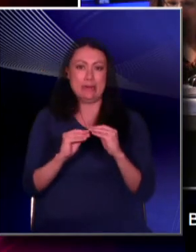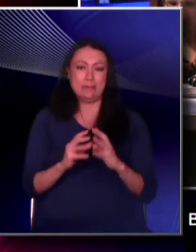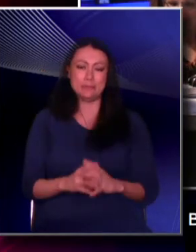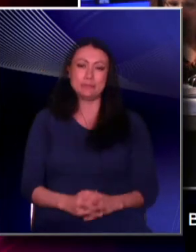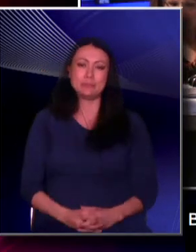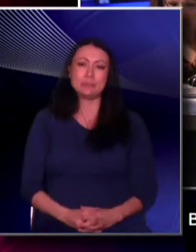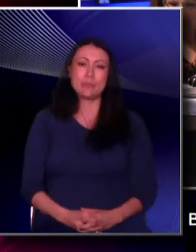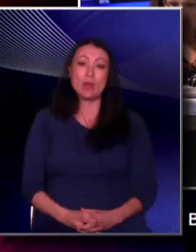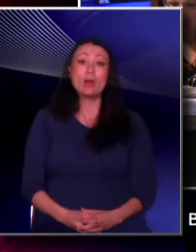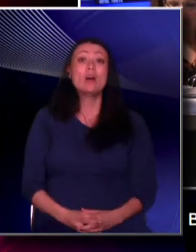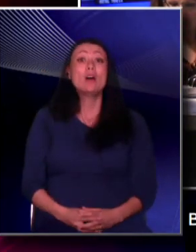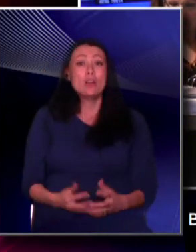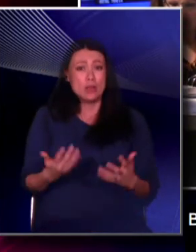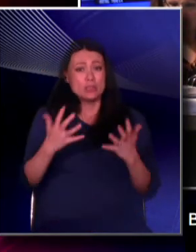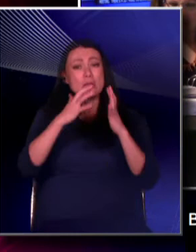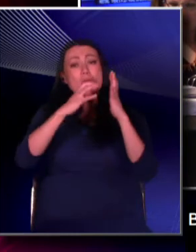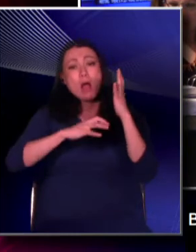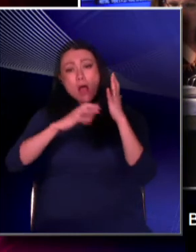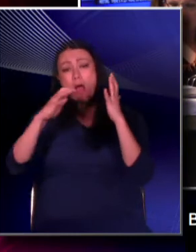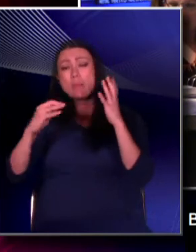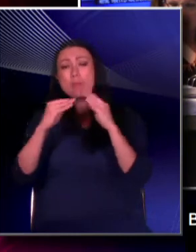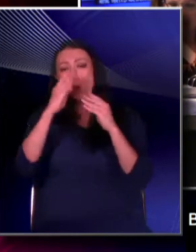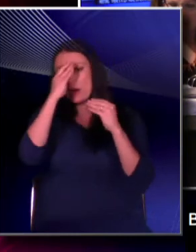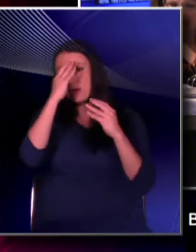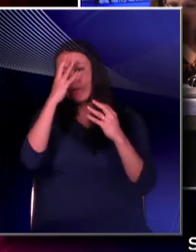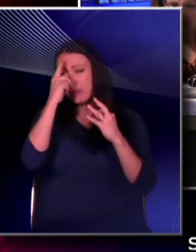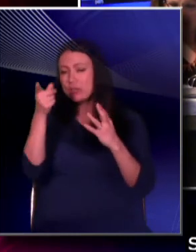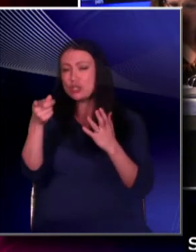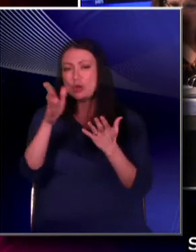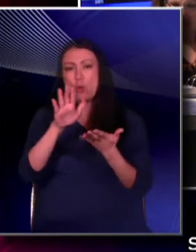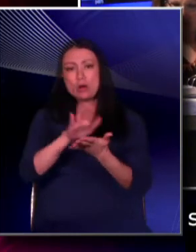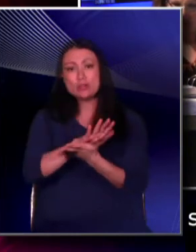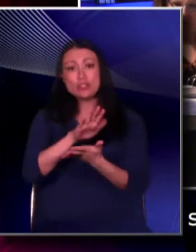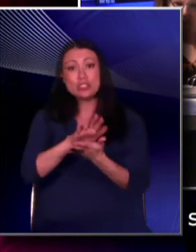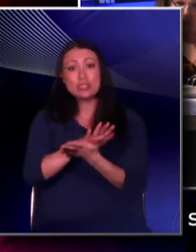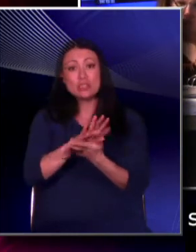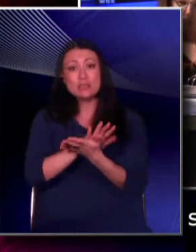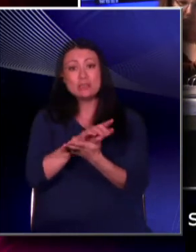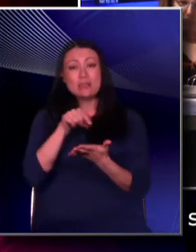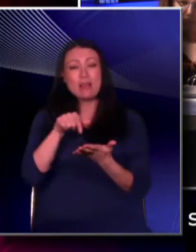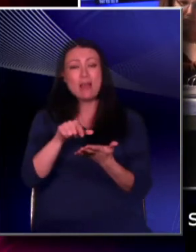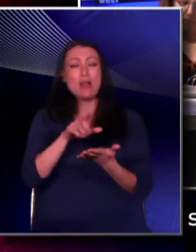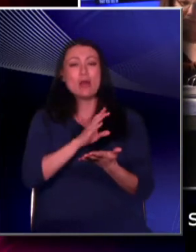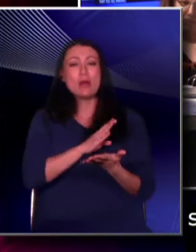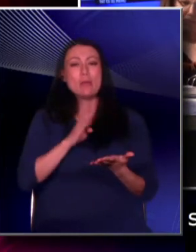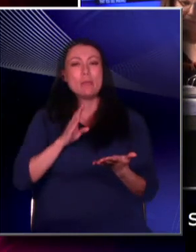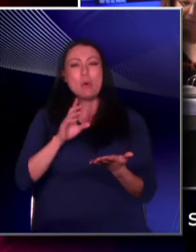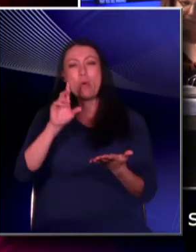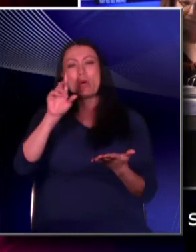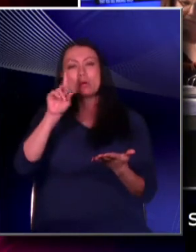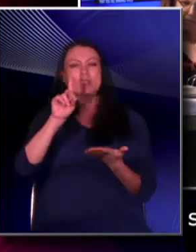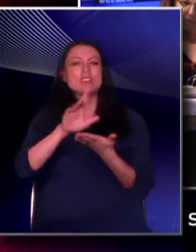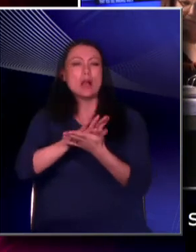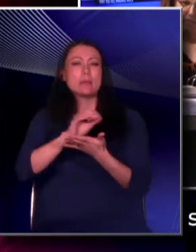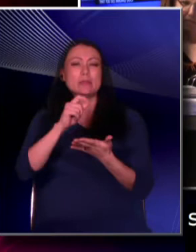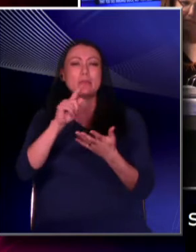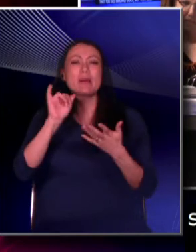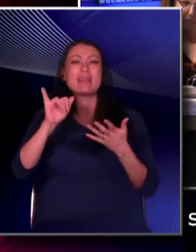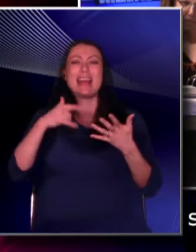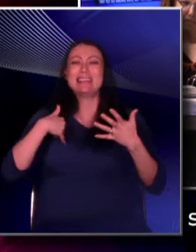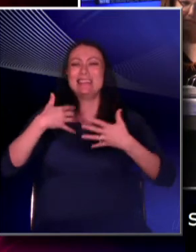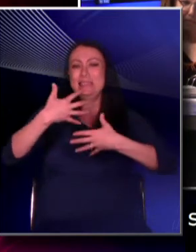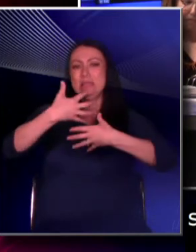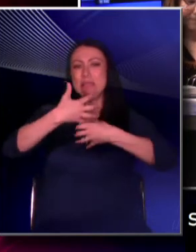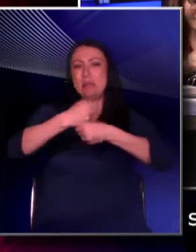a lot more information in the sheets that you see in board docs, but that just summarizes what we want to